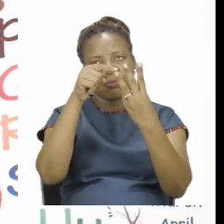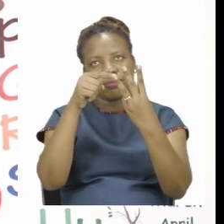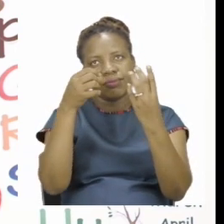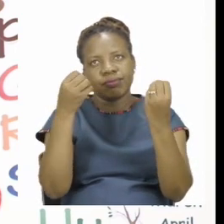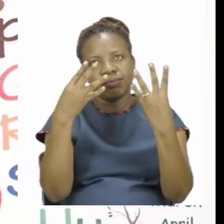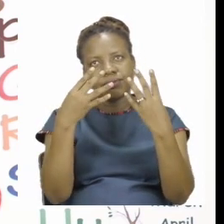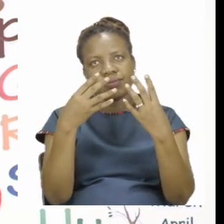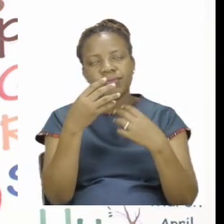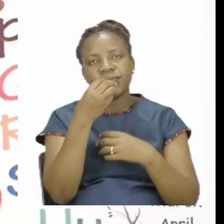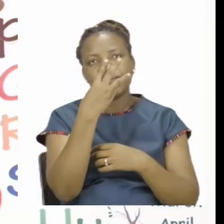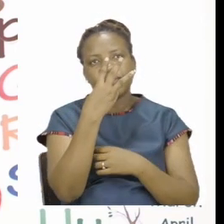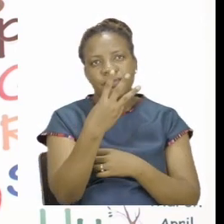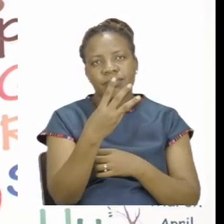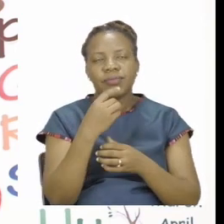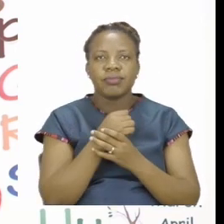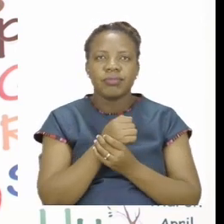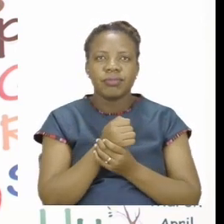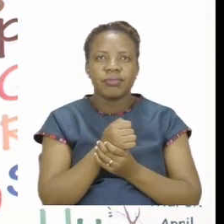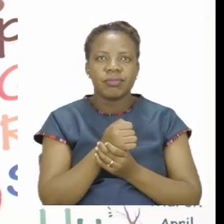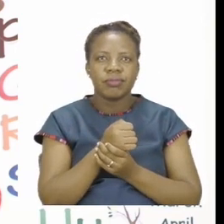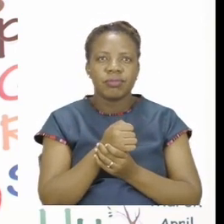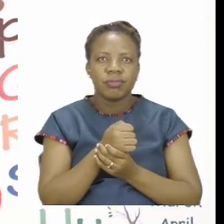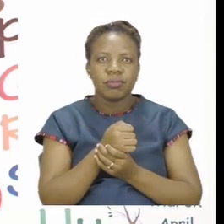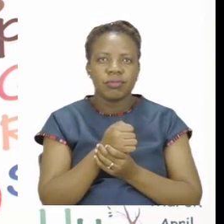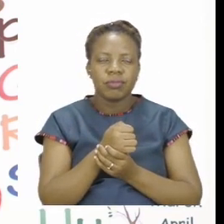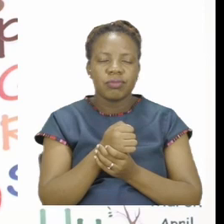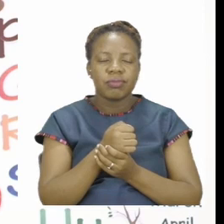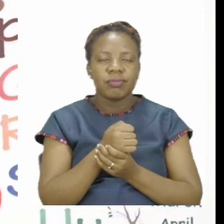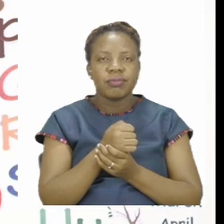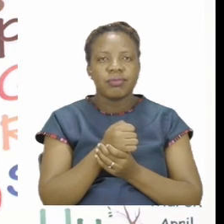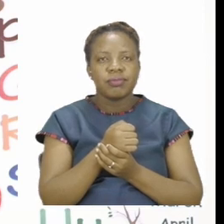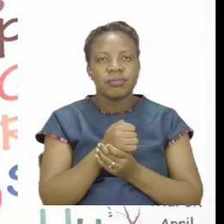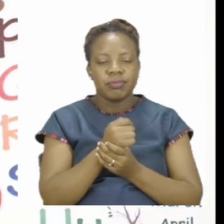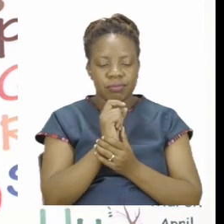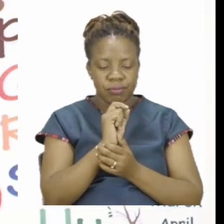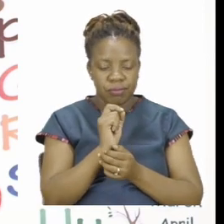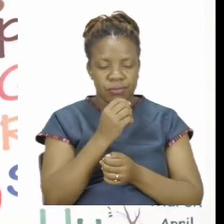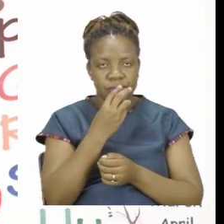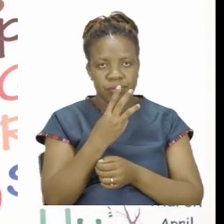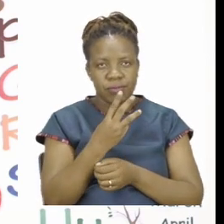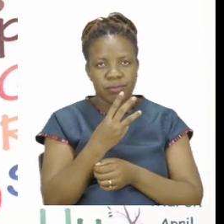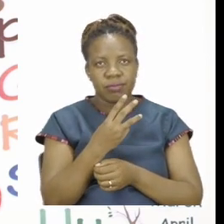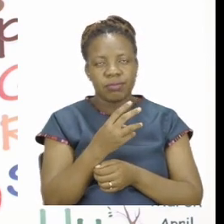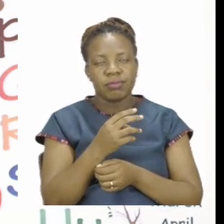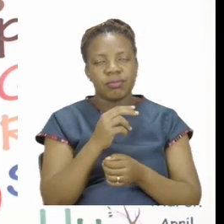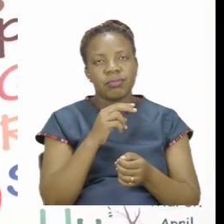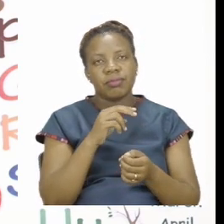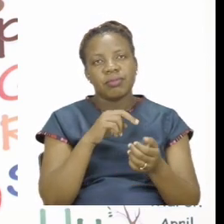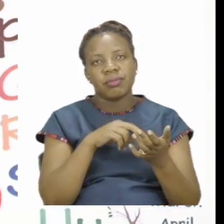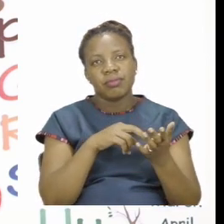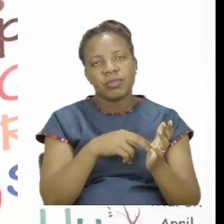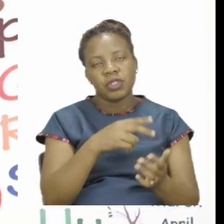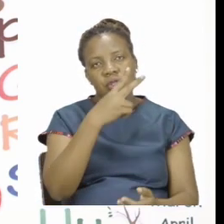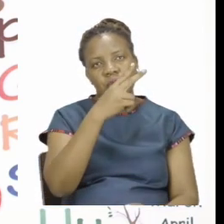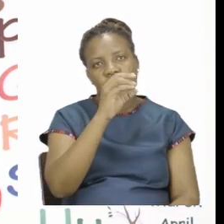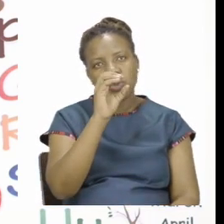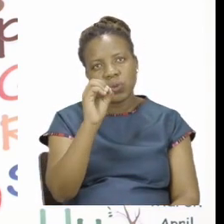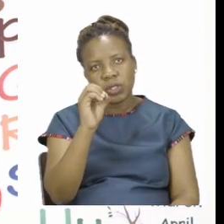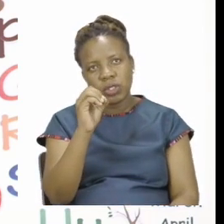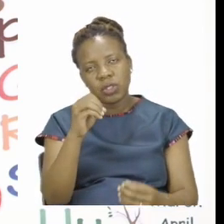39, making the sum say 20 plus 19 equals